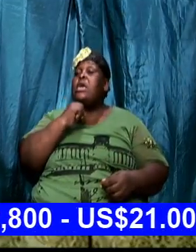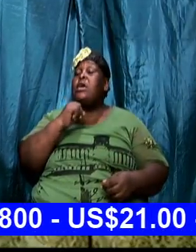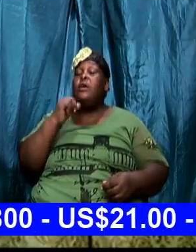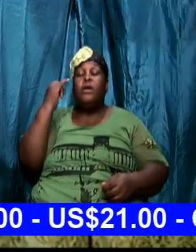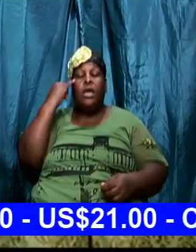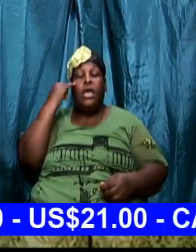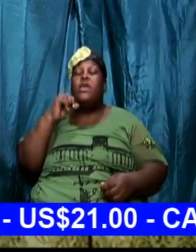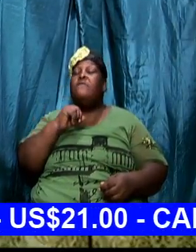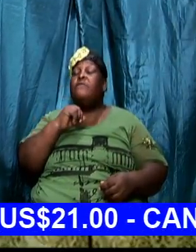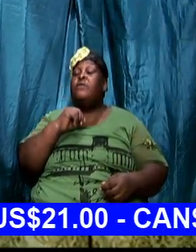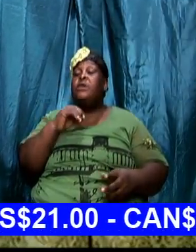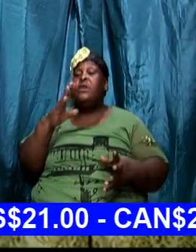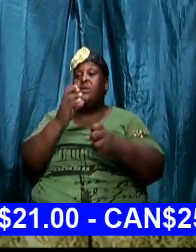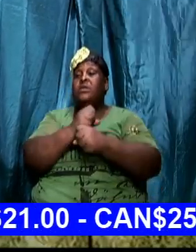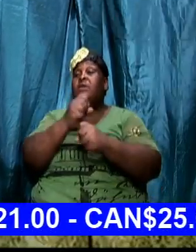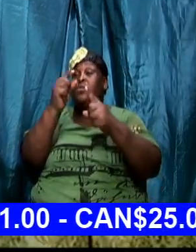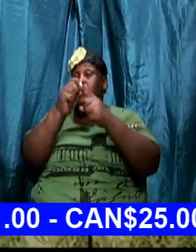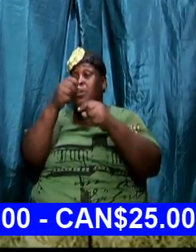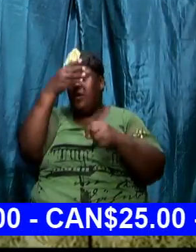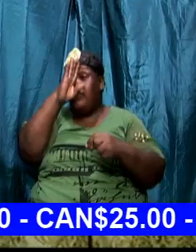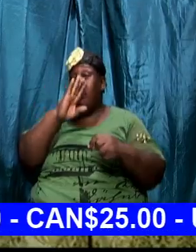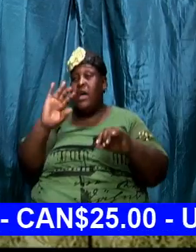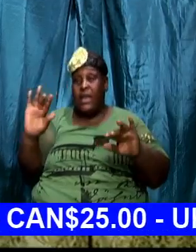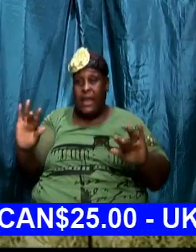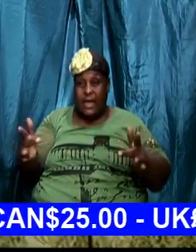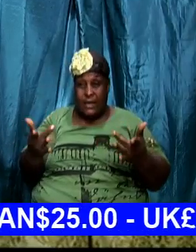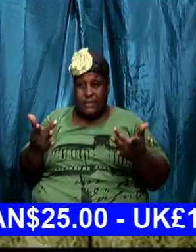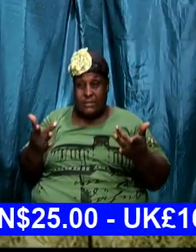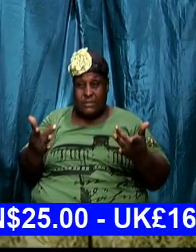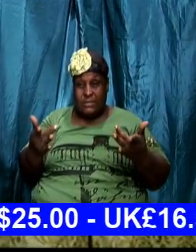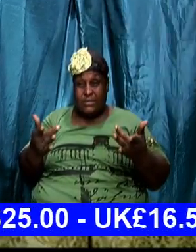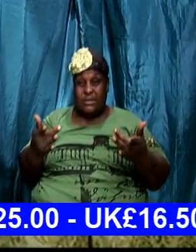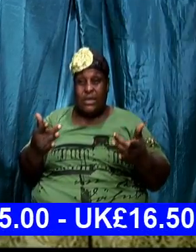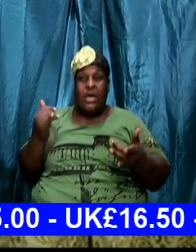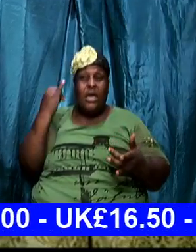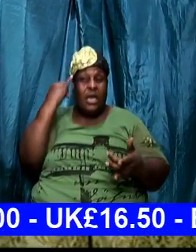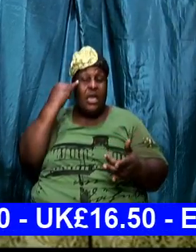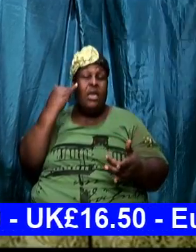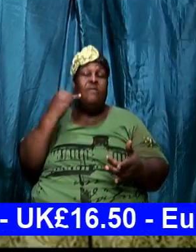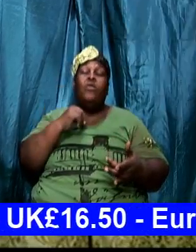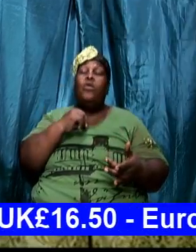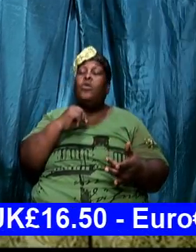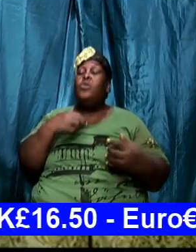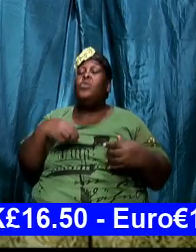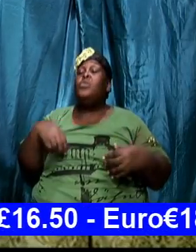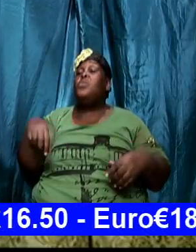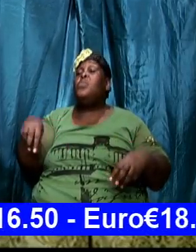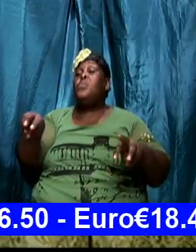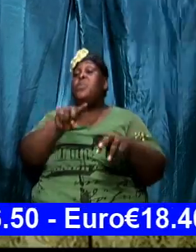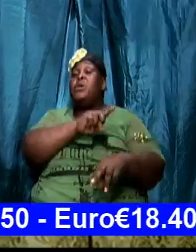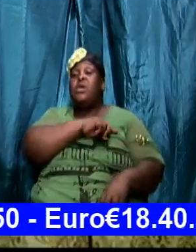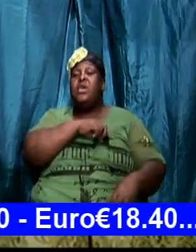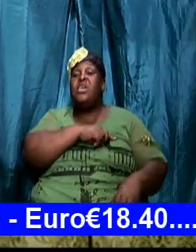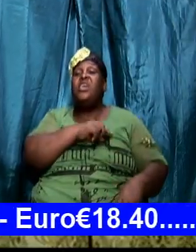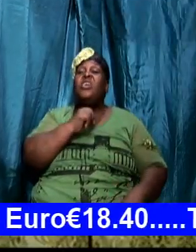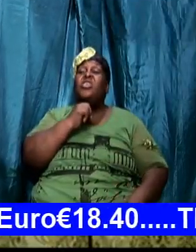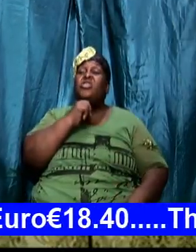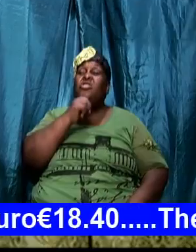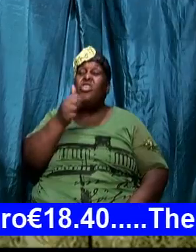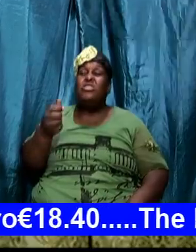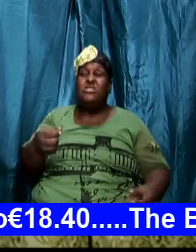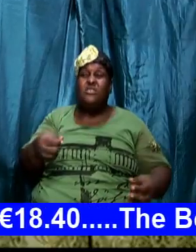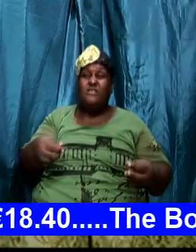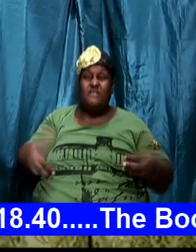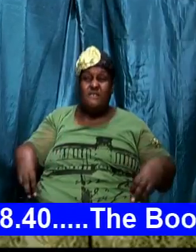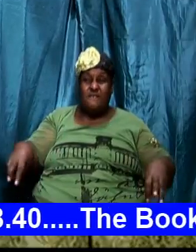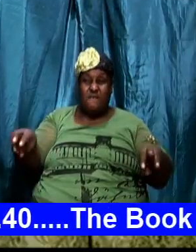God lightly, yes, if we undervalue, if we devalue the word of